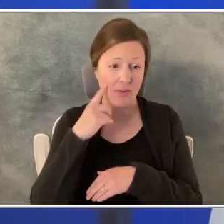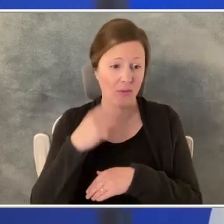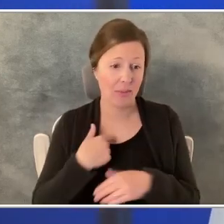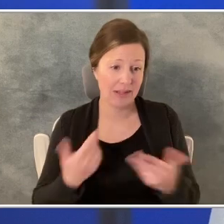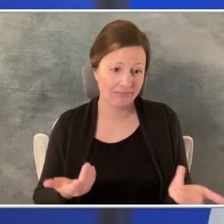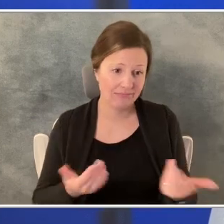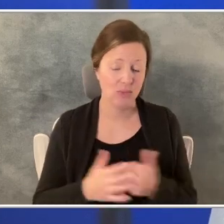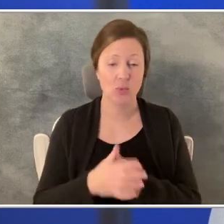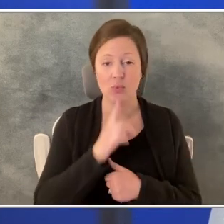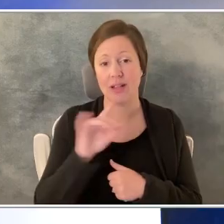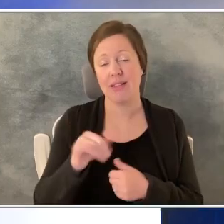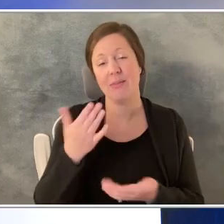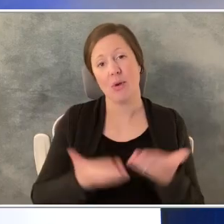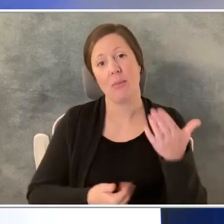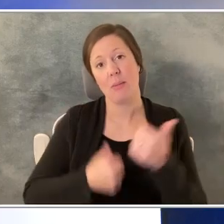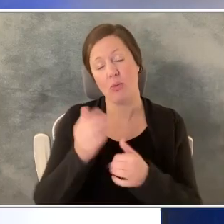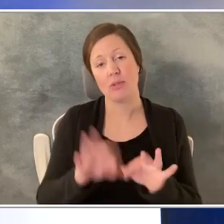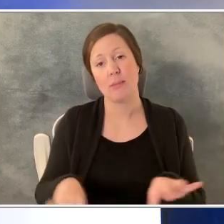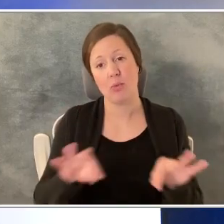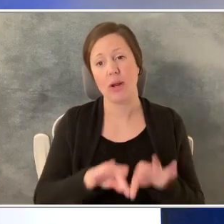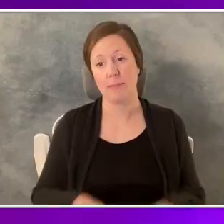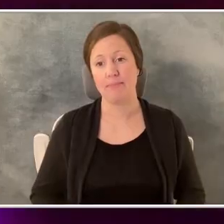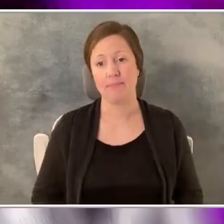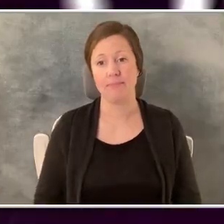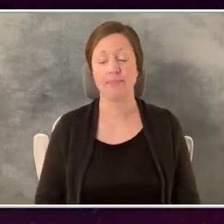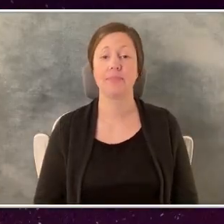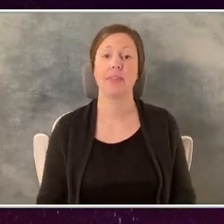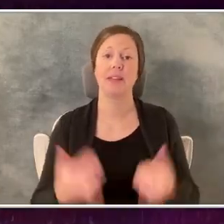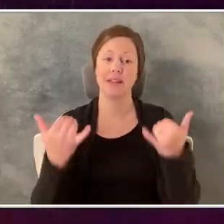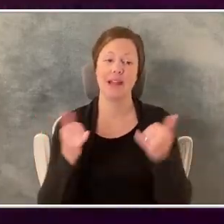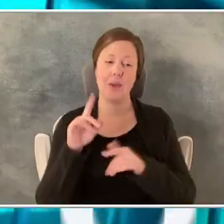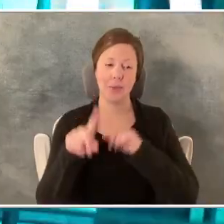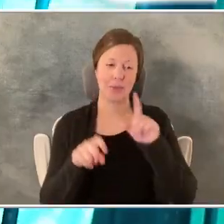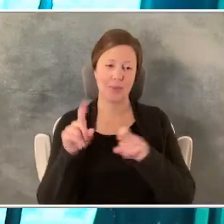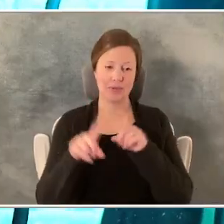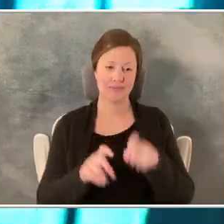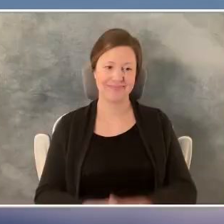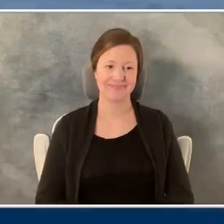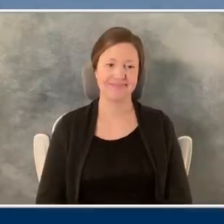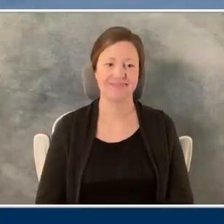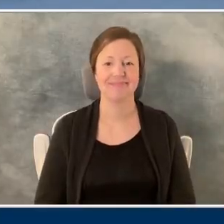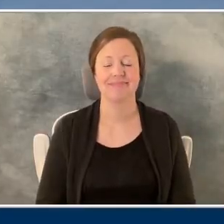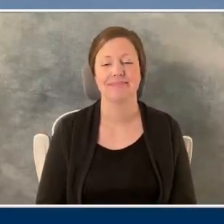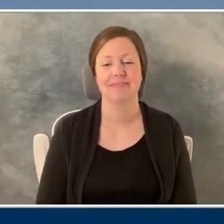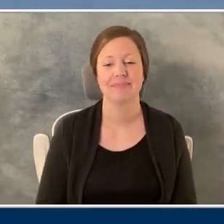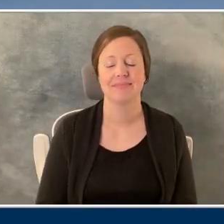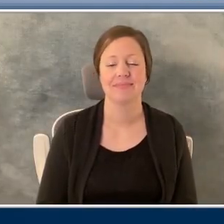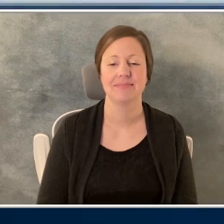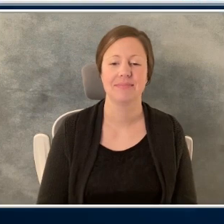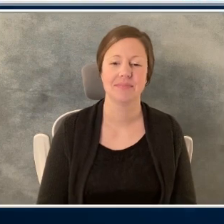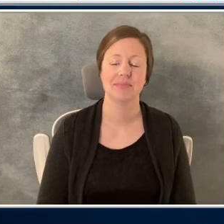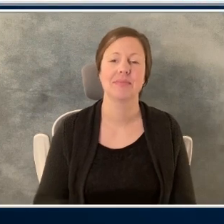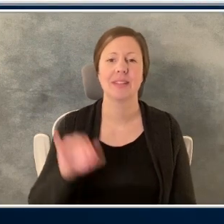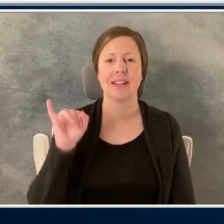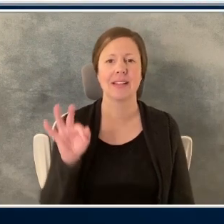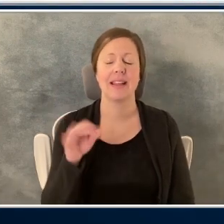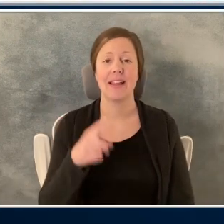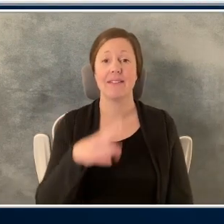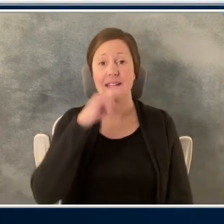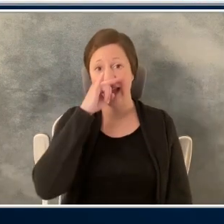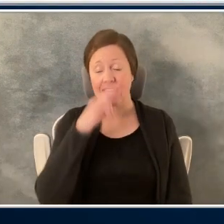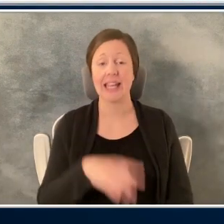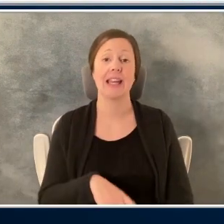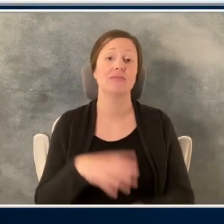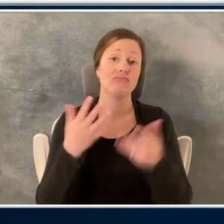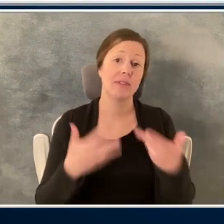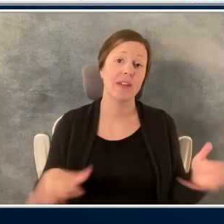most important step. Let's get to some questions from our viewers this morning. And Jeremy has a good one. If you're done having kids or have had a vasectomy, is there